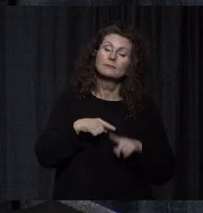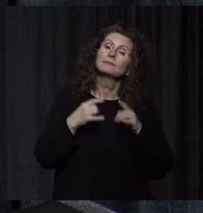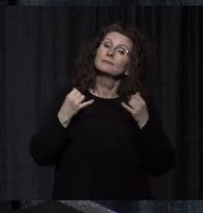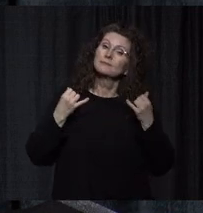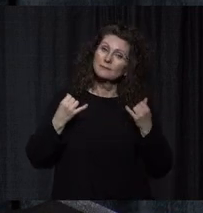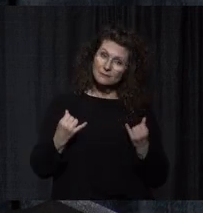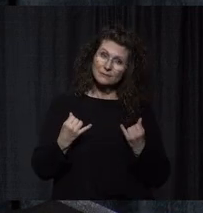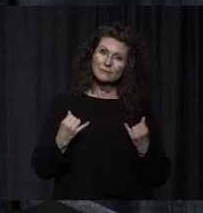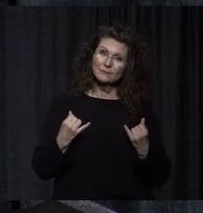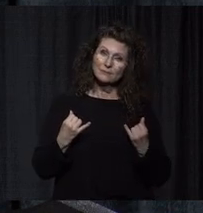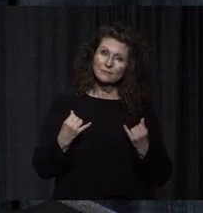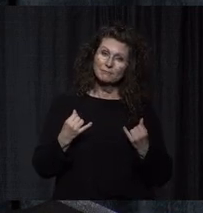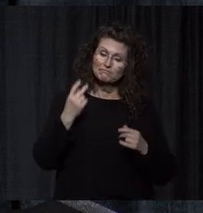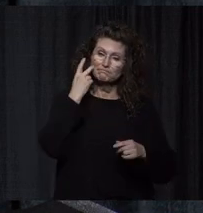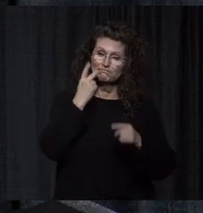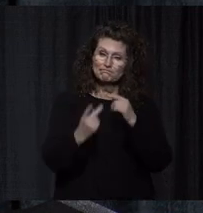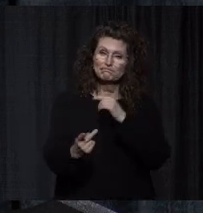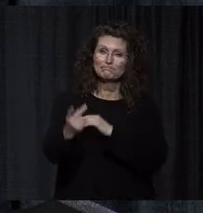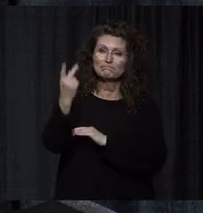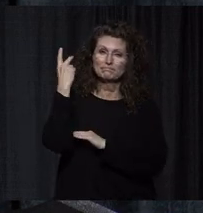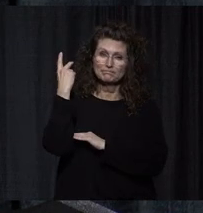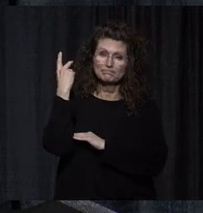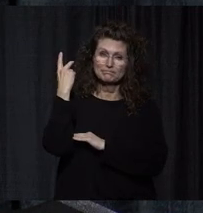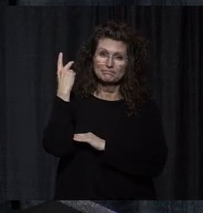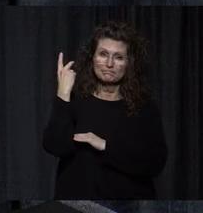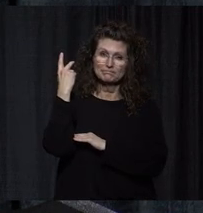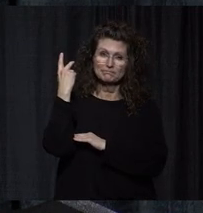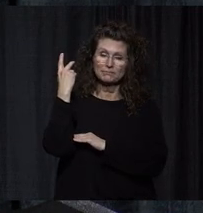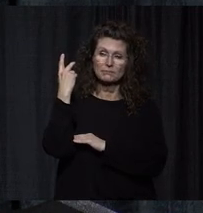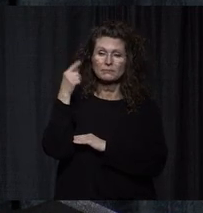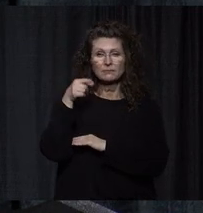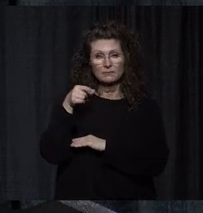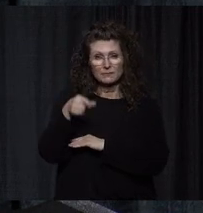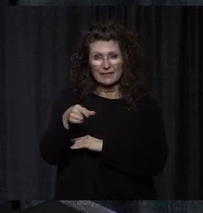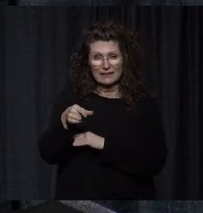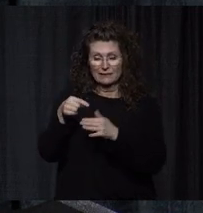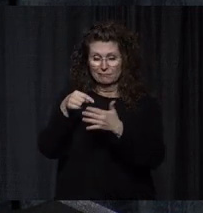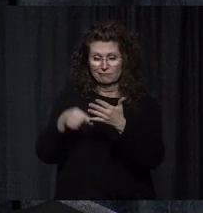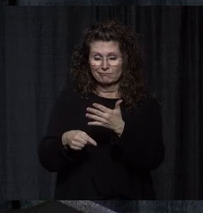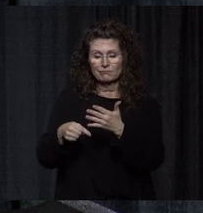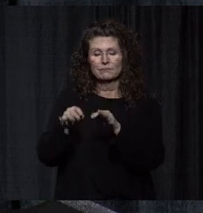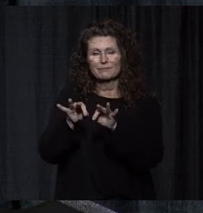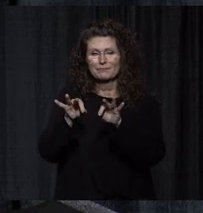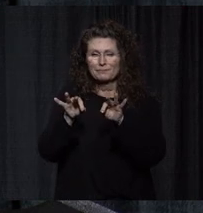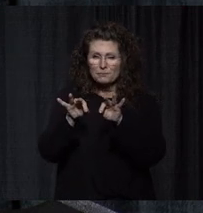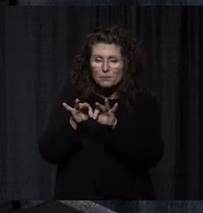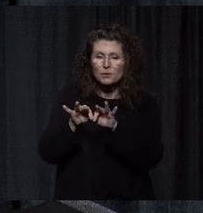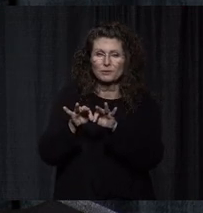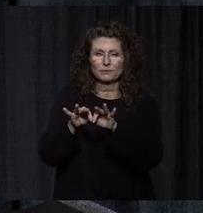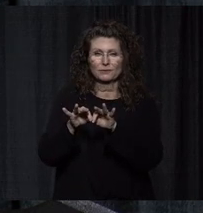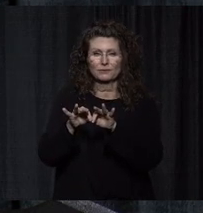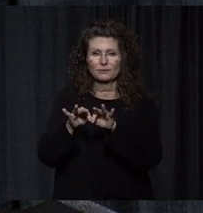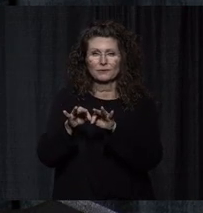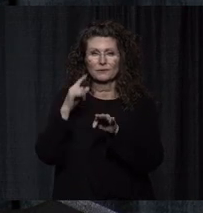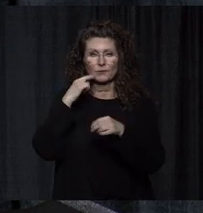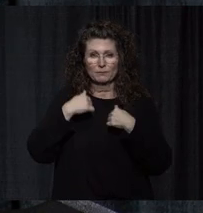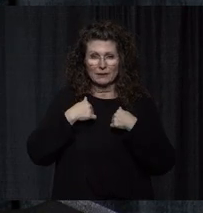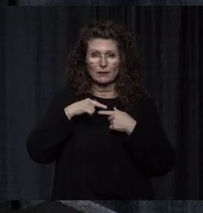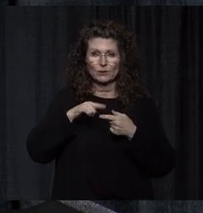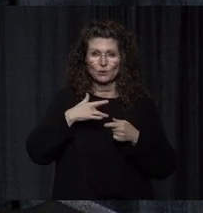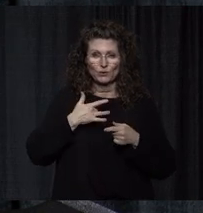now, looking back, I know this was an important turning point in my journey toward visibility.